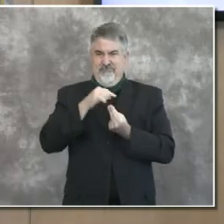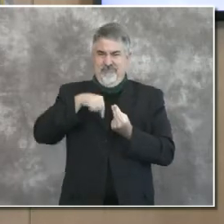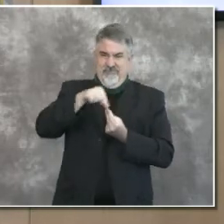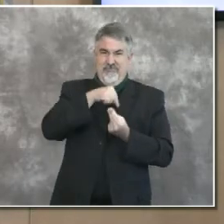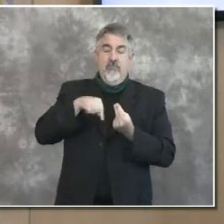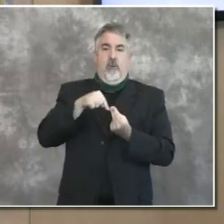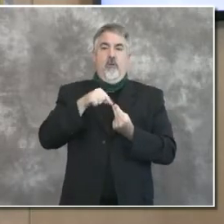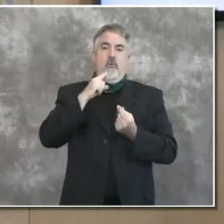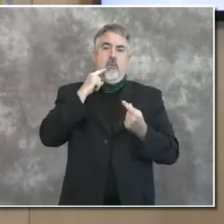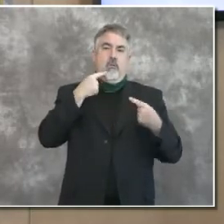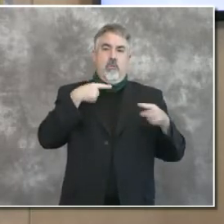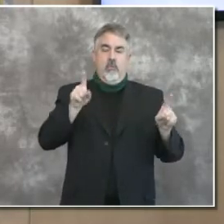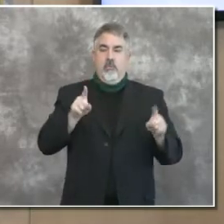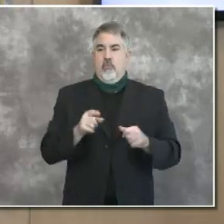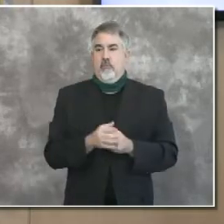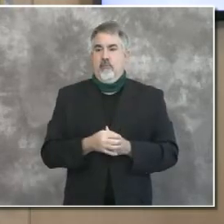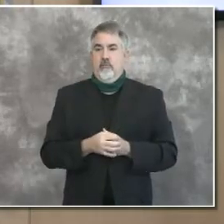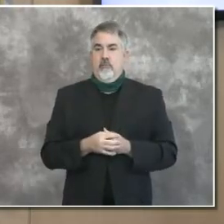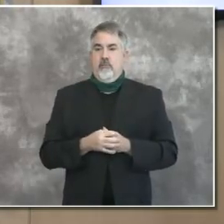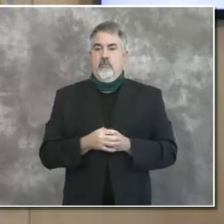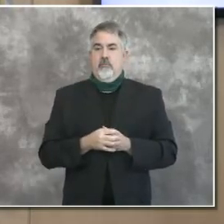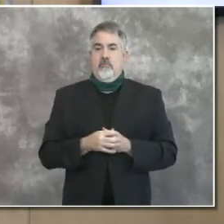Thank you.